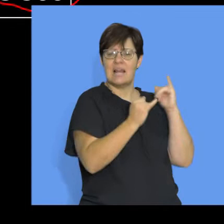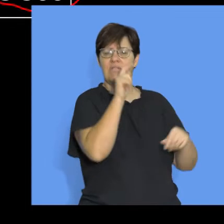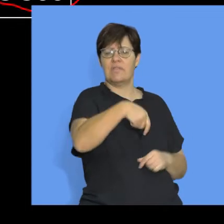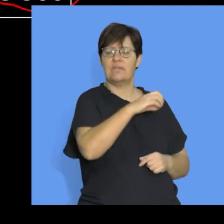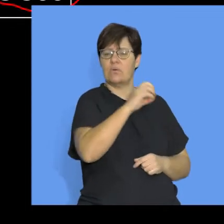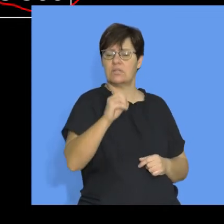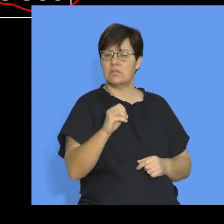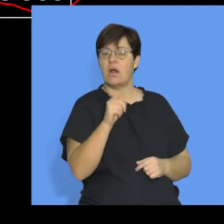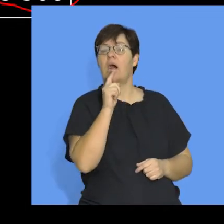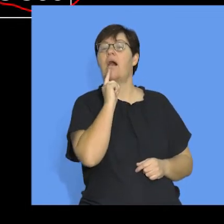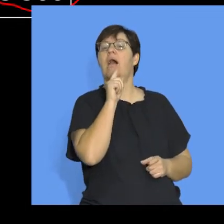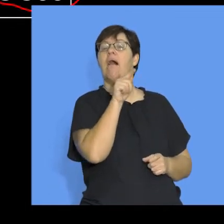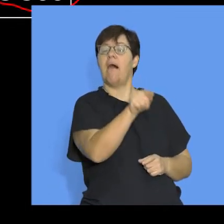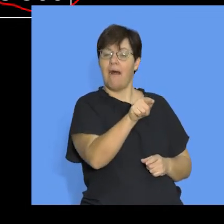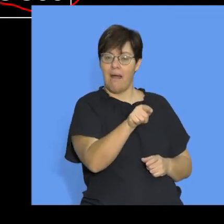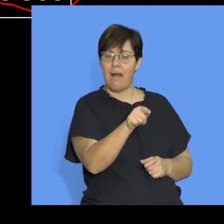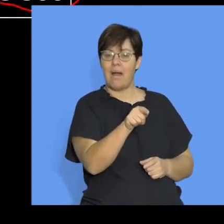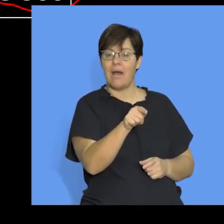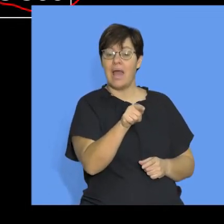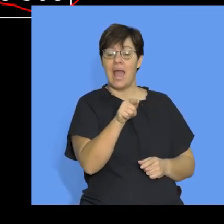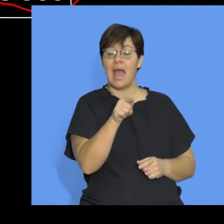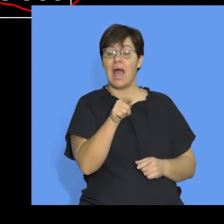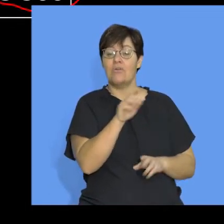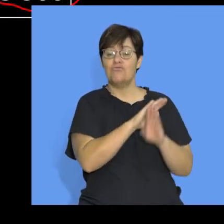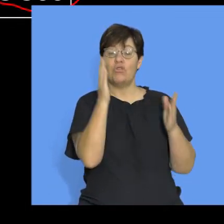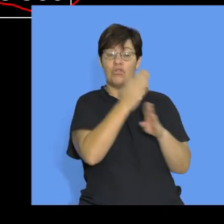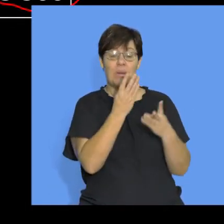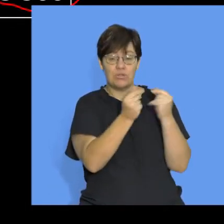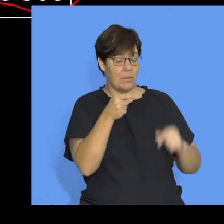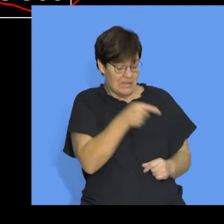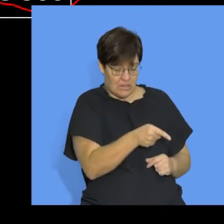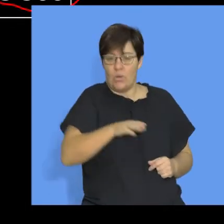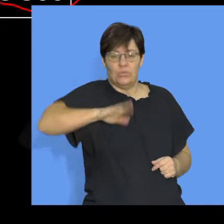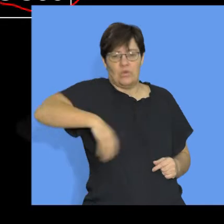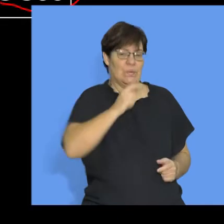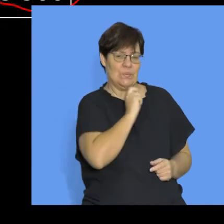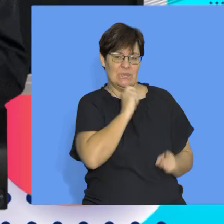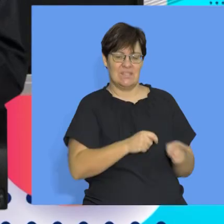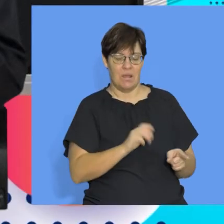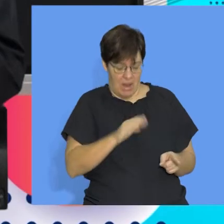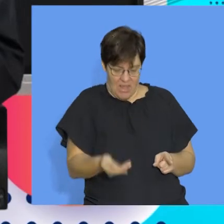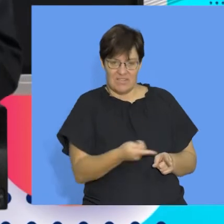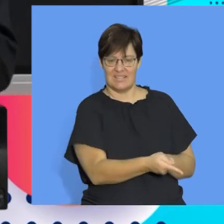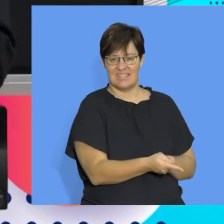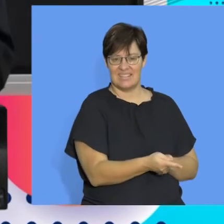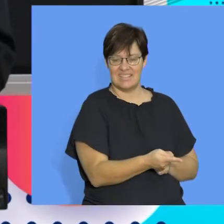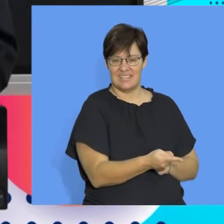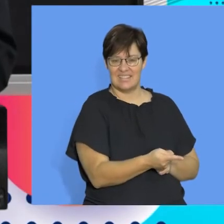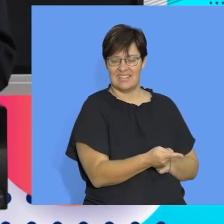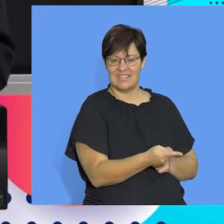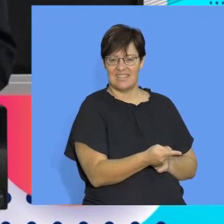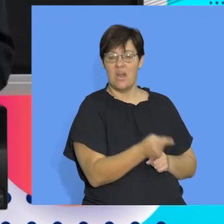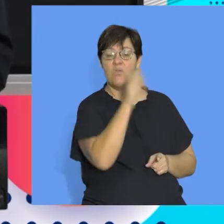meaning those indirect materials were not used. Okay. Remember, guys, we're dealing